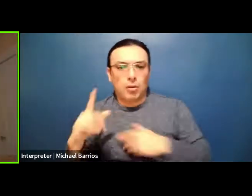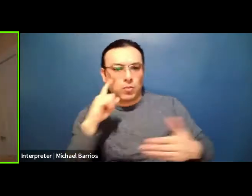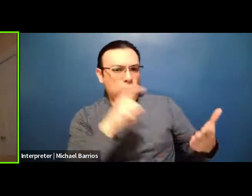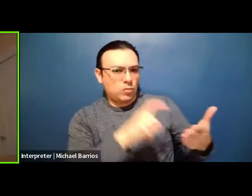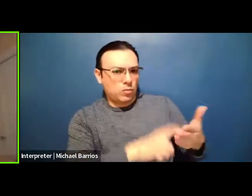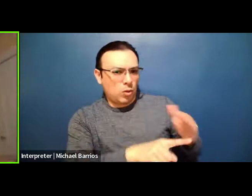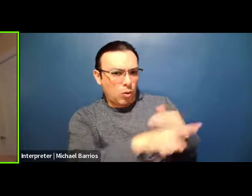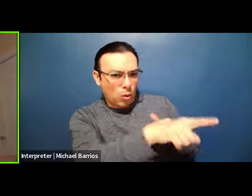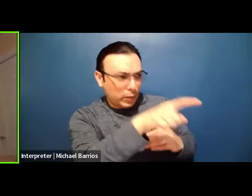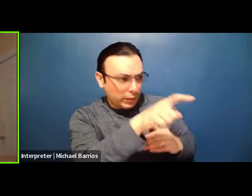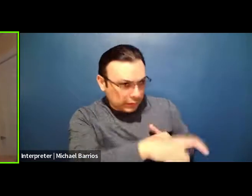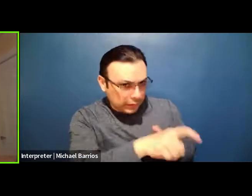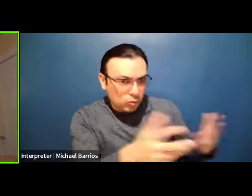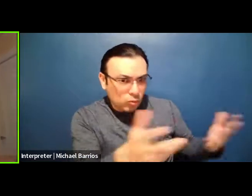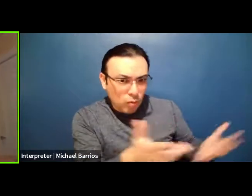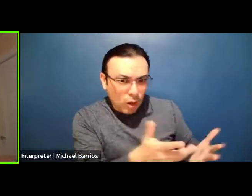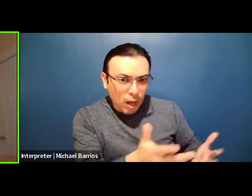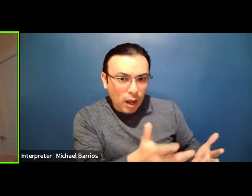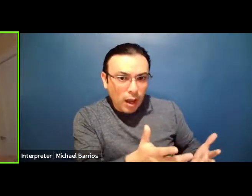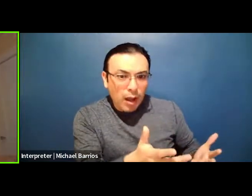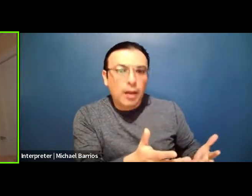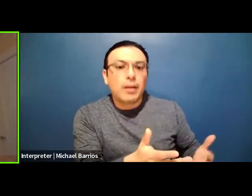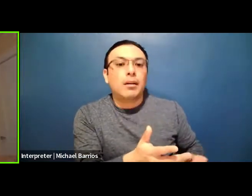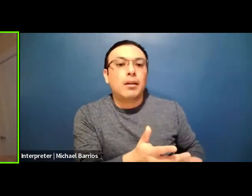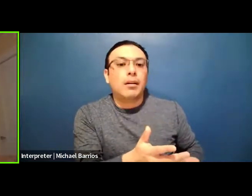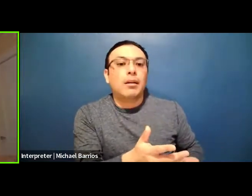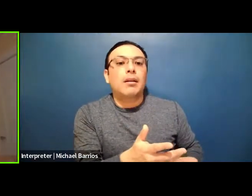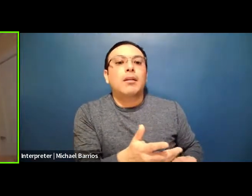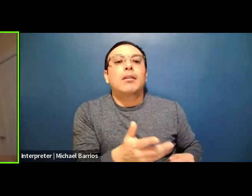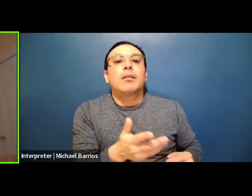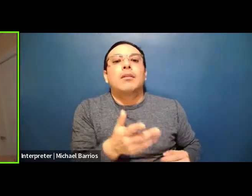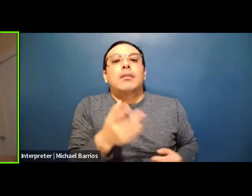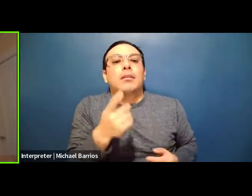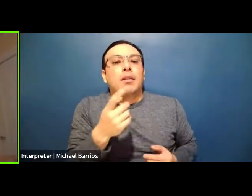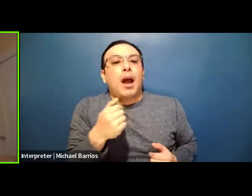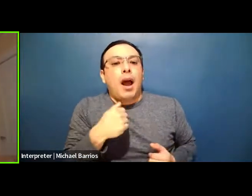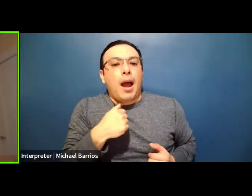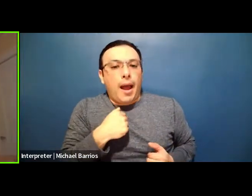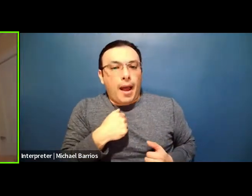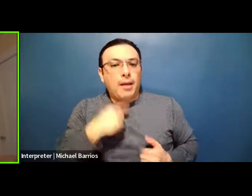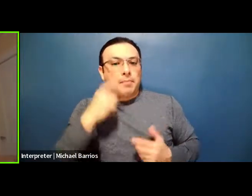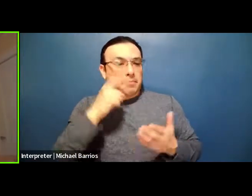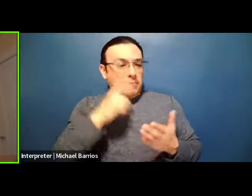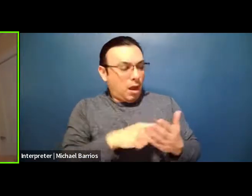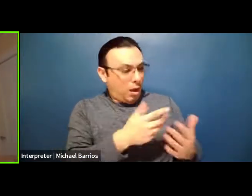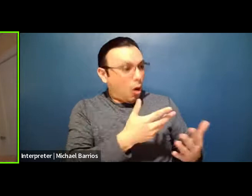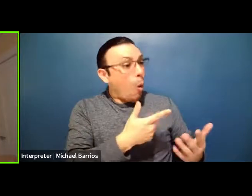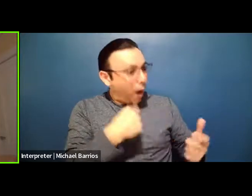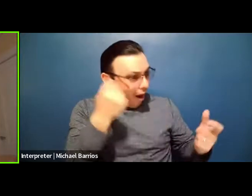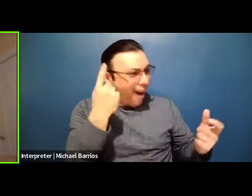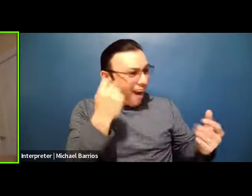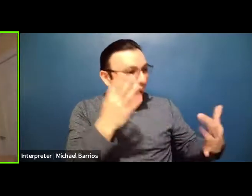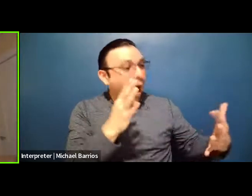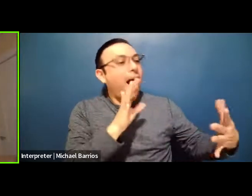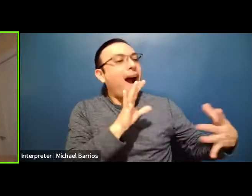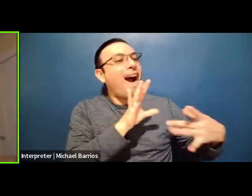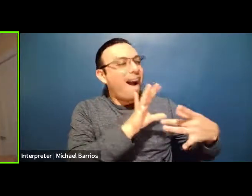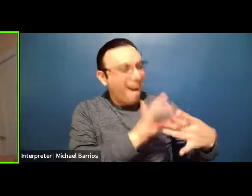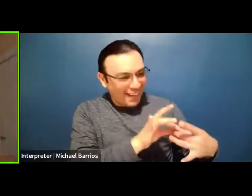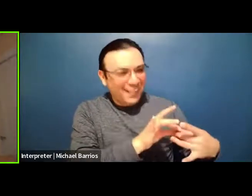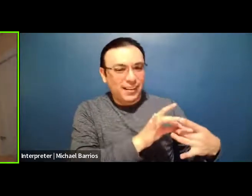can give rise to forms of kinship not dreamed of in the traditional model of the nuclear